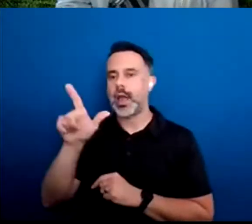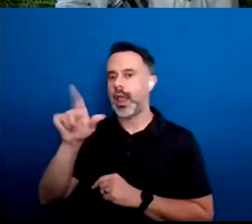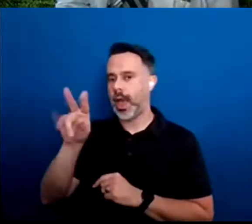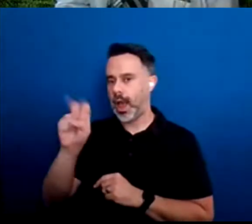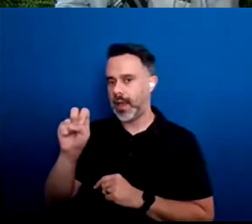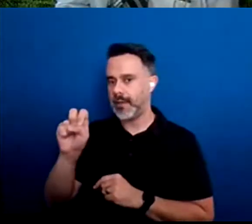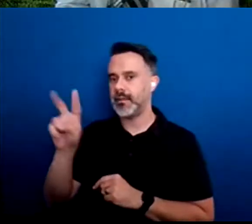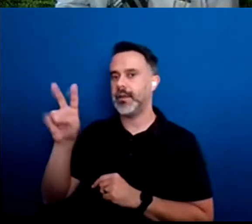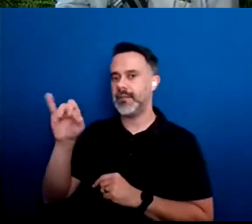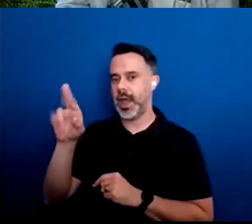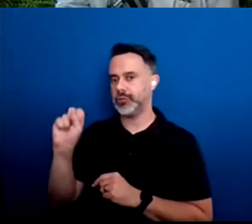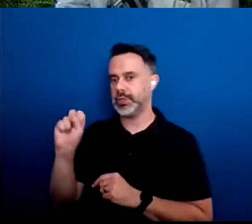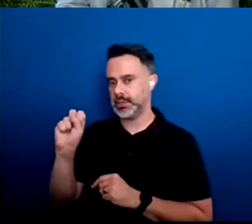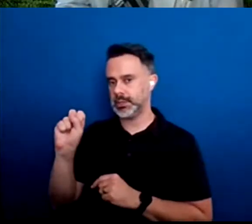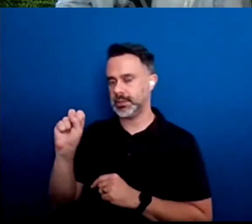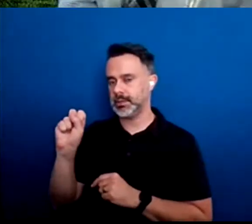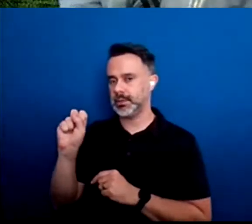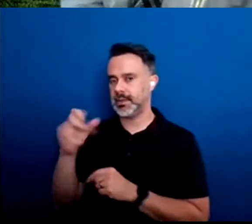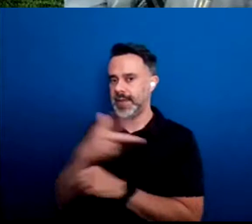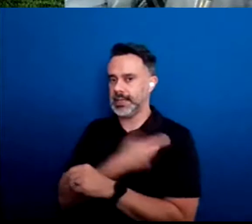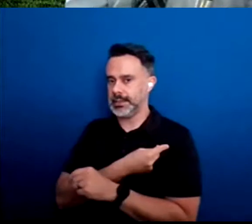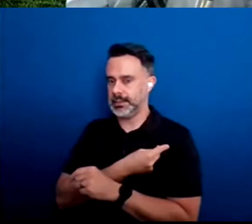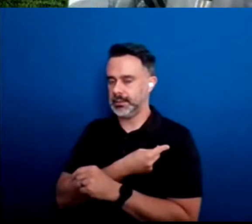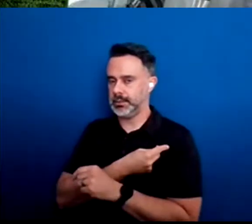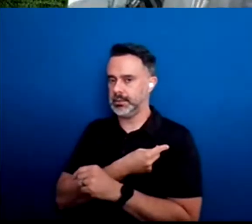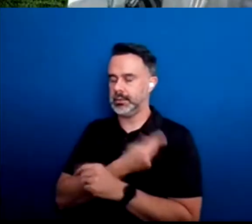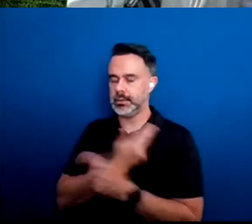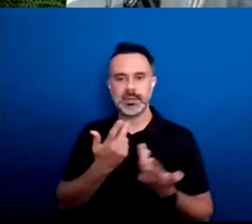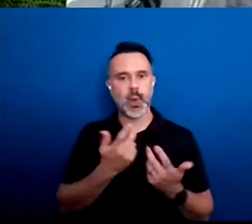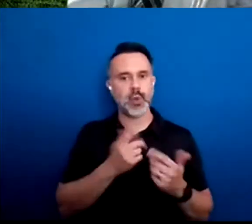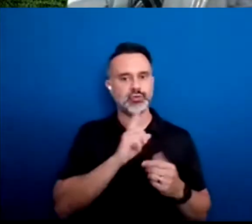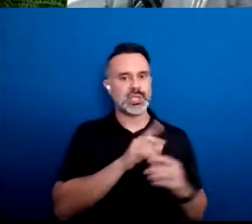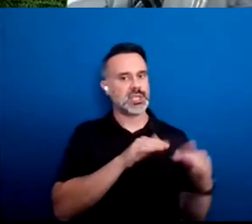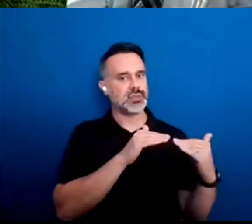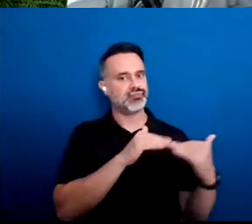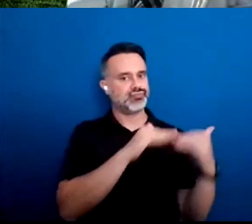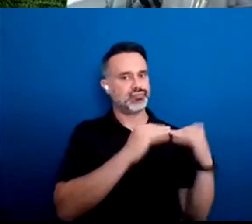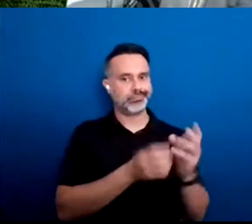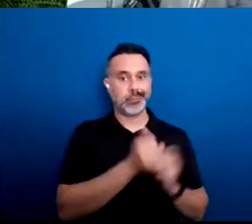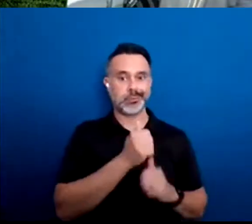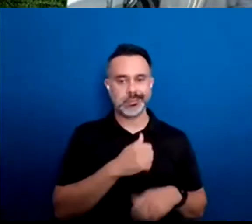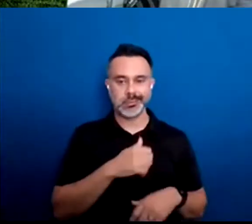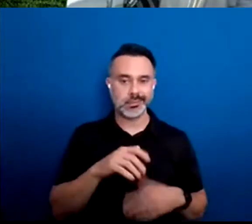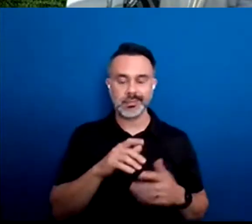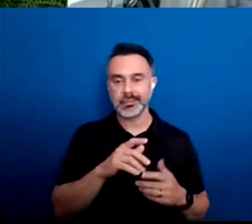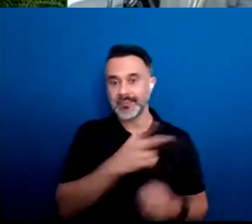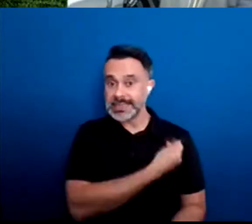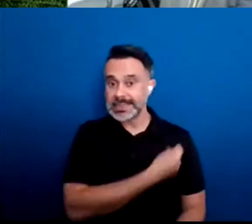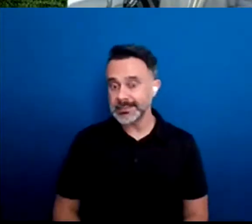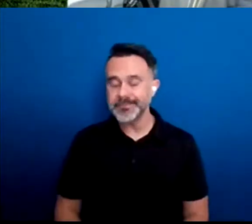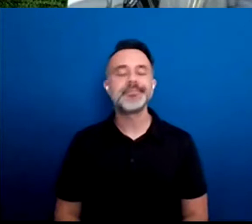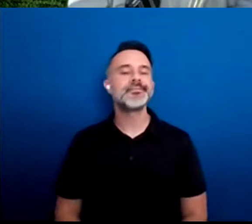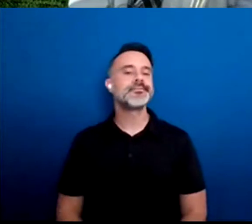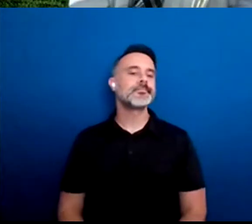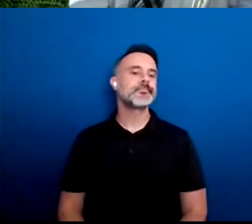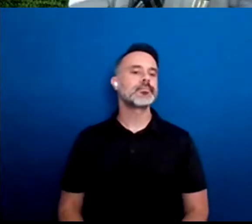Thanks, Dr. Cohen. So, when we're talking about getting the vaccine out to the diverse communities